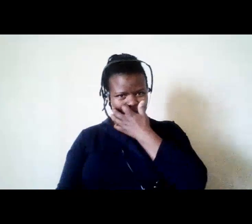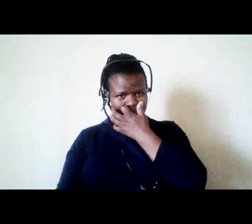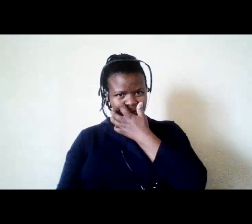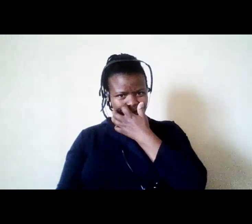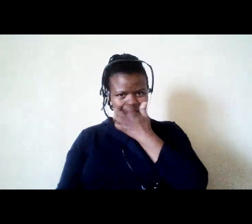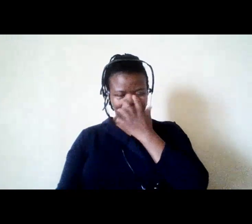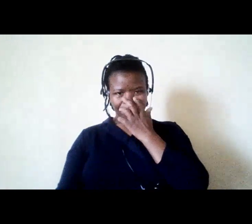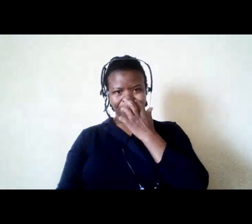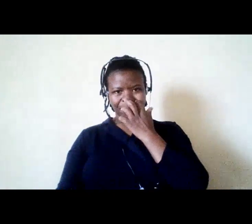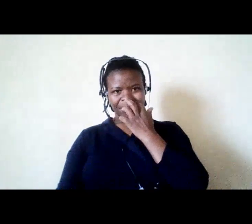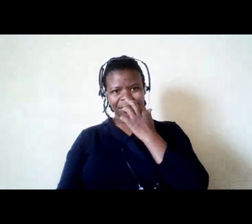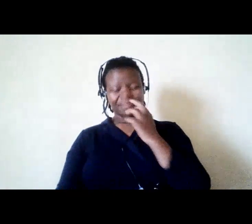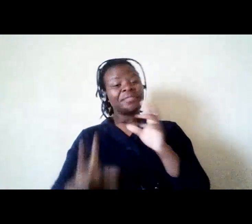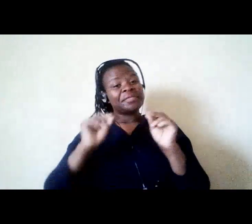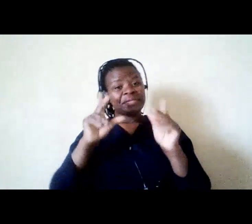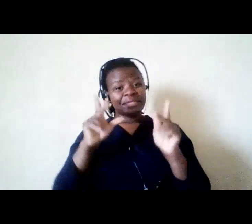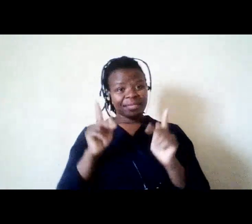that, Masabata, is